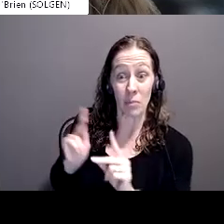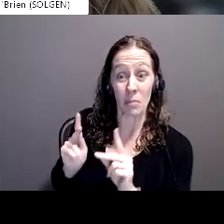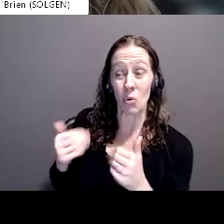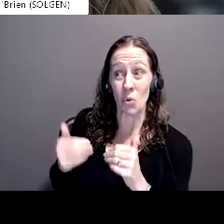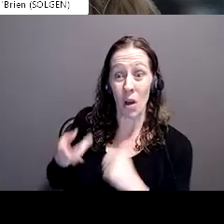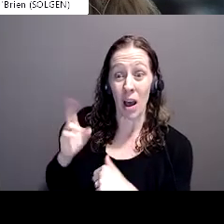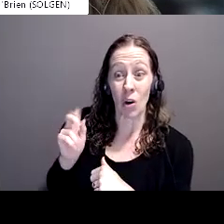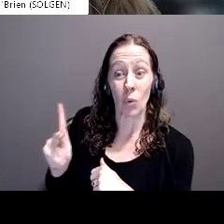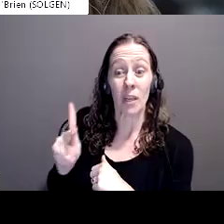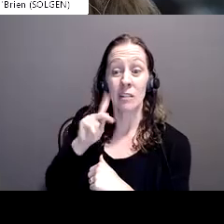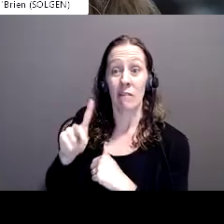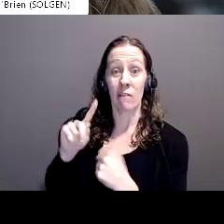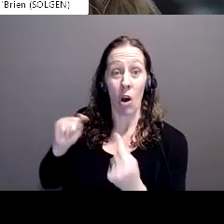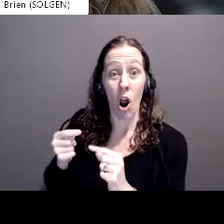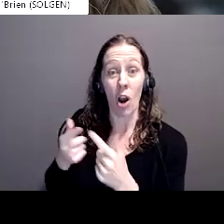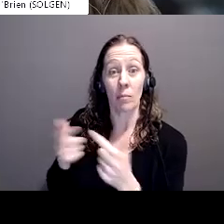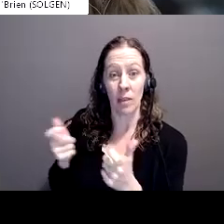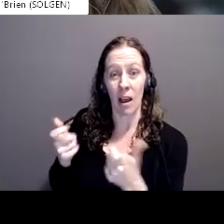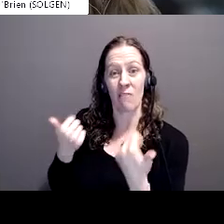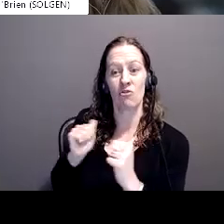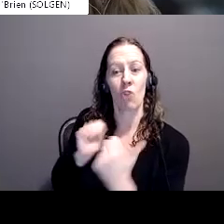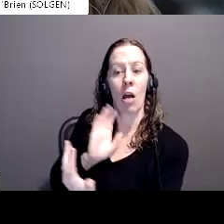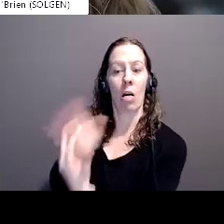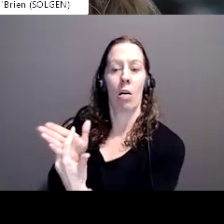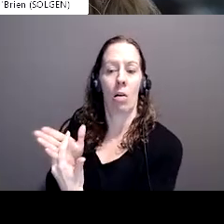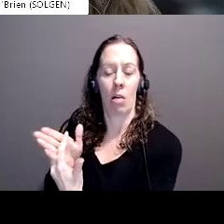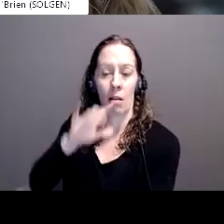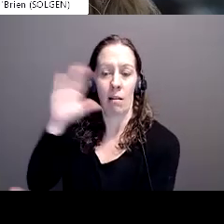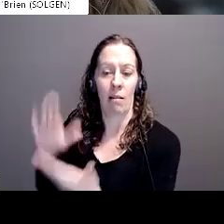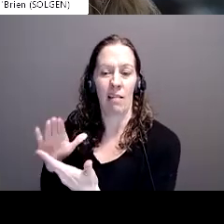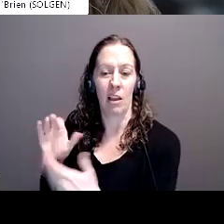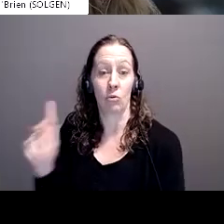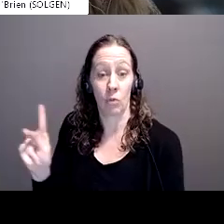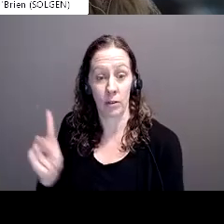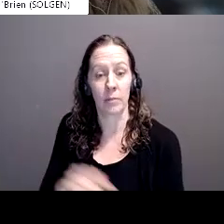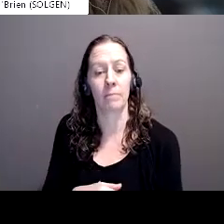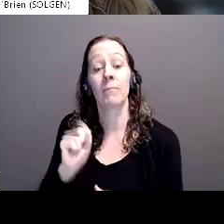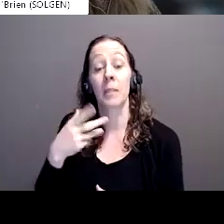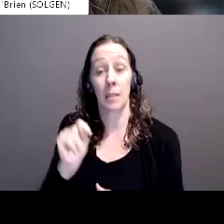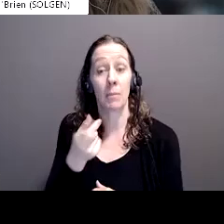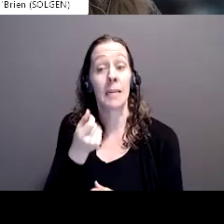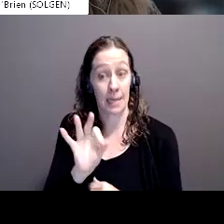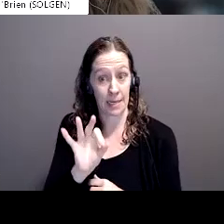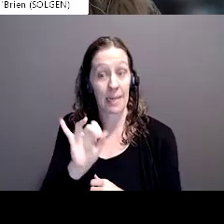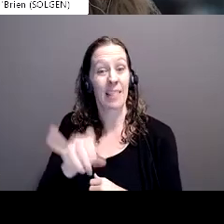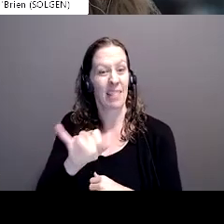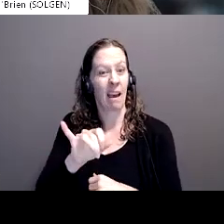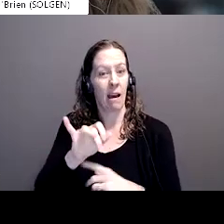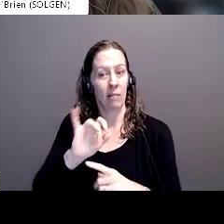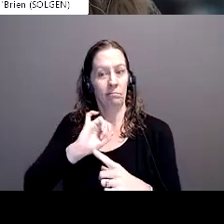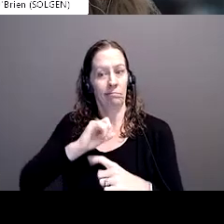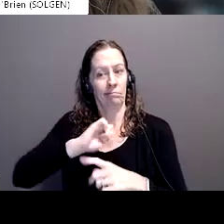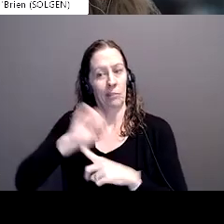harm. On September 19th, one of these situation tables was held, as I said, and it